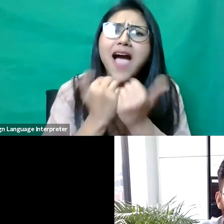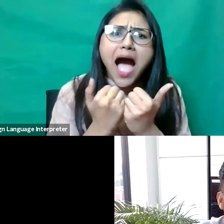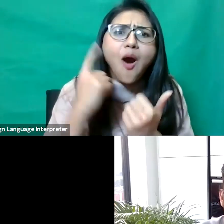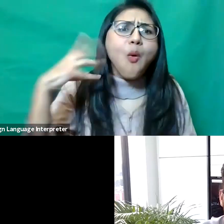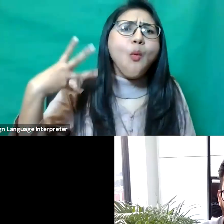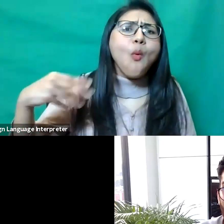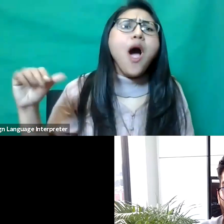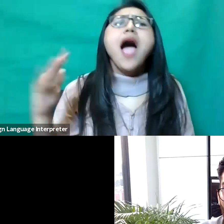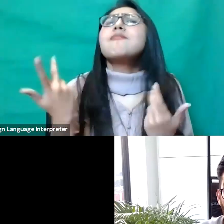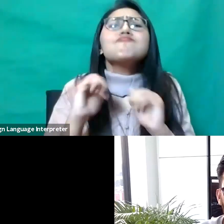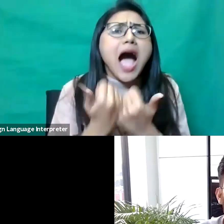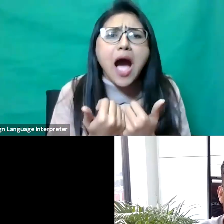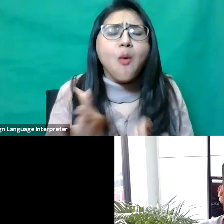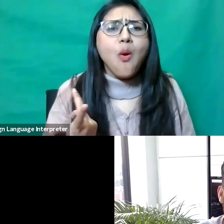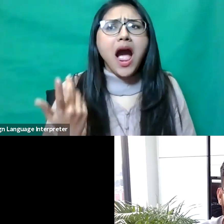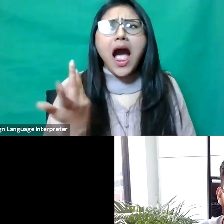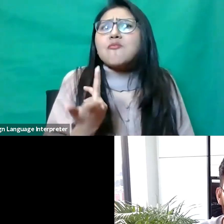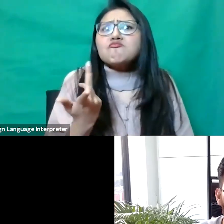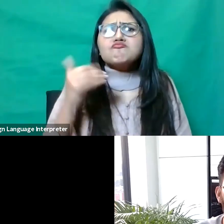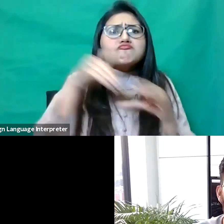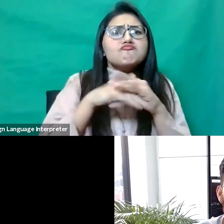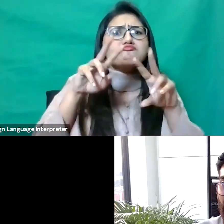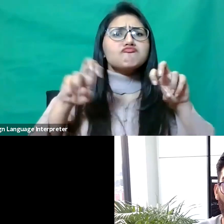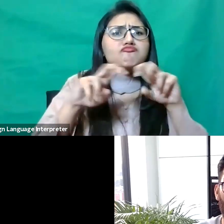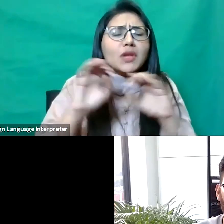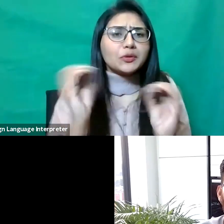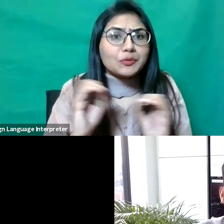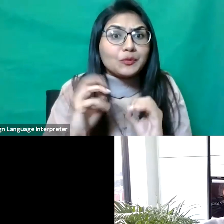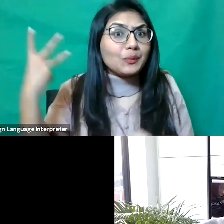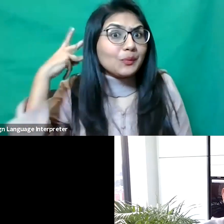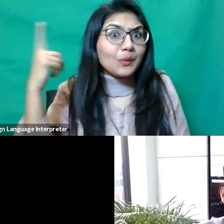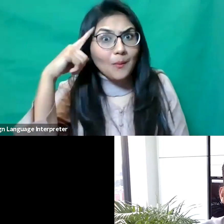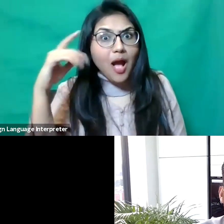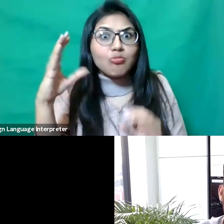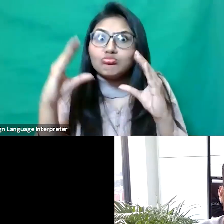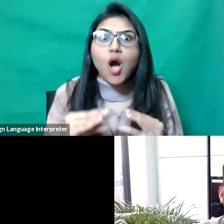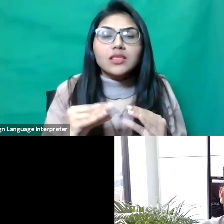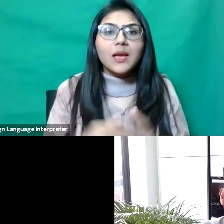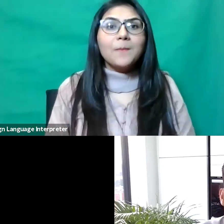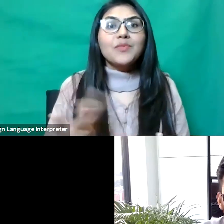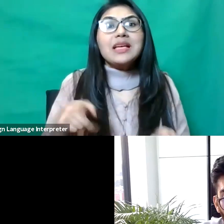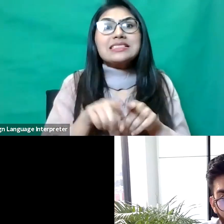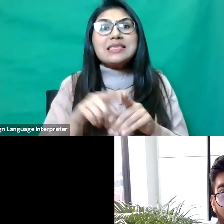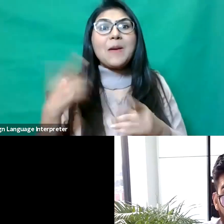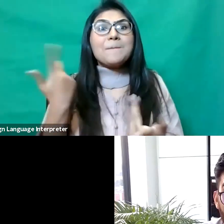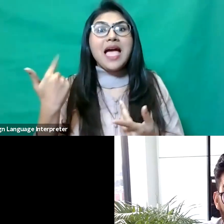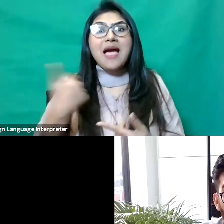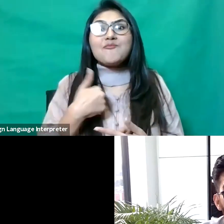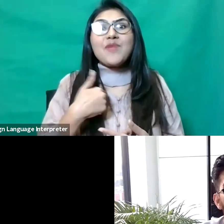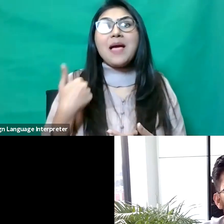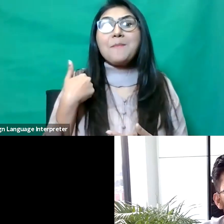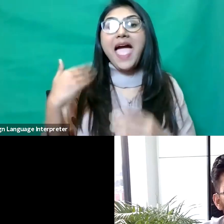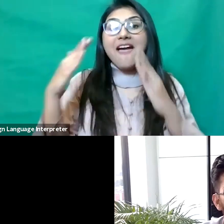And especially like, because obviously I speak English, but I could not able to learn my mother's tongue language, which is